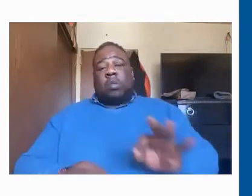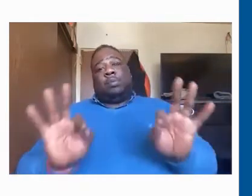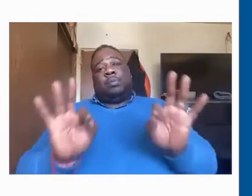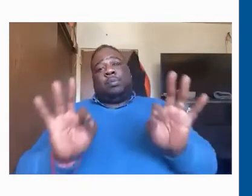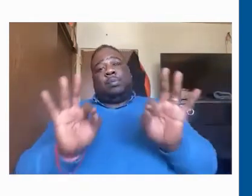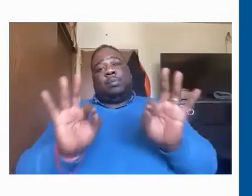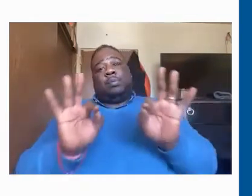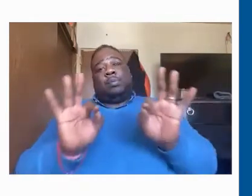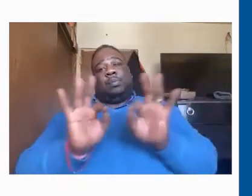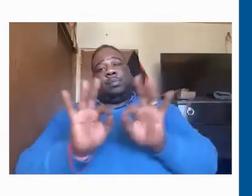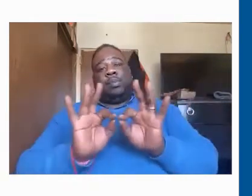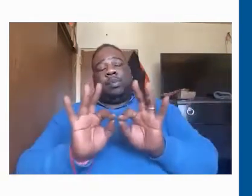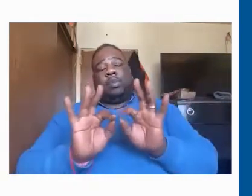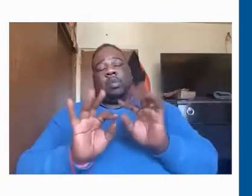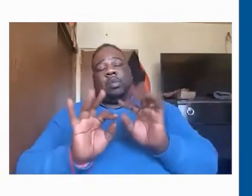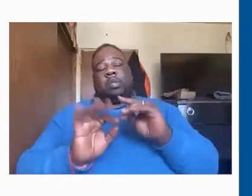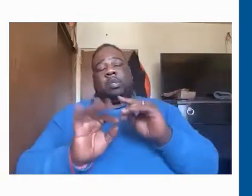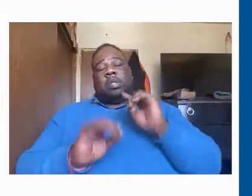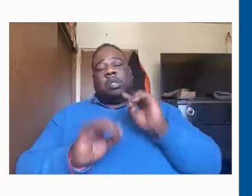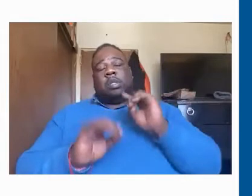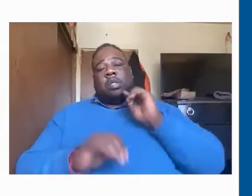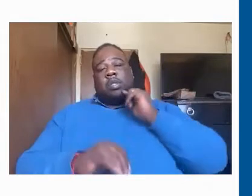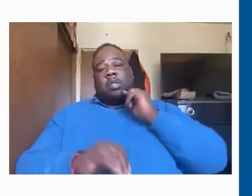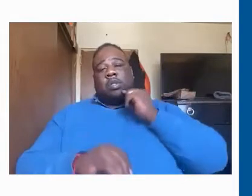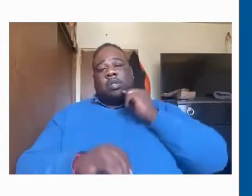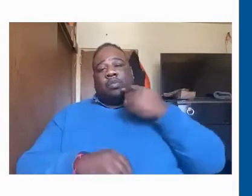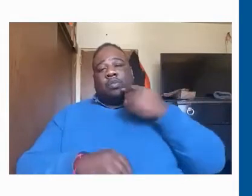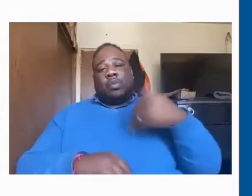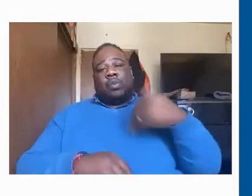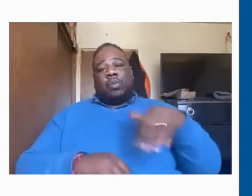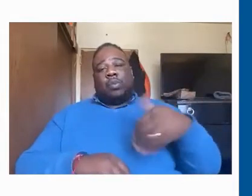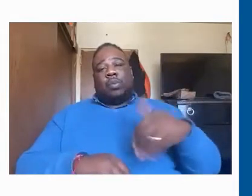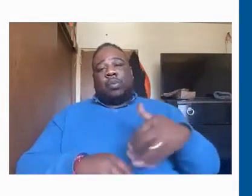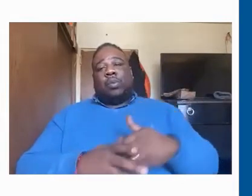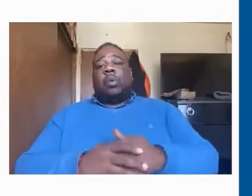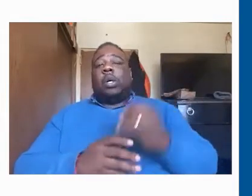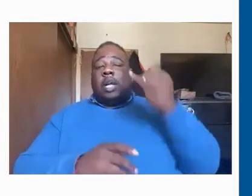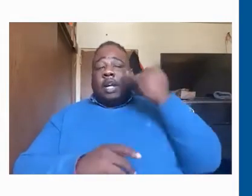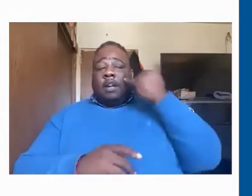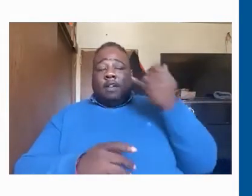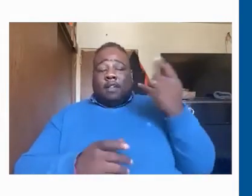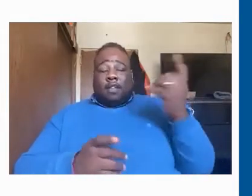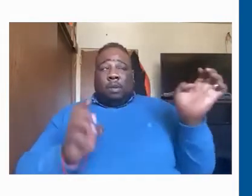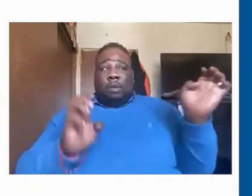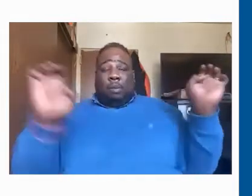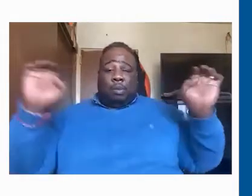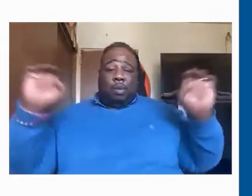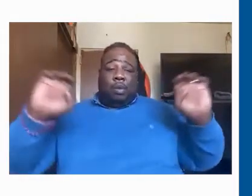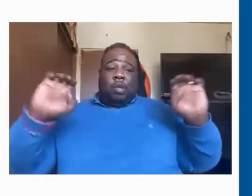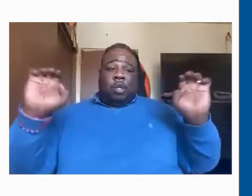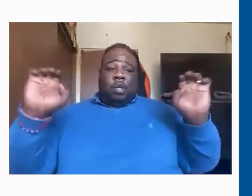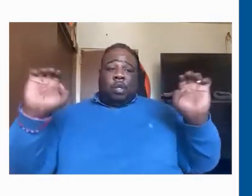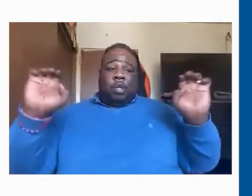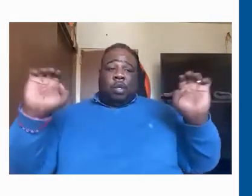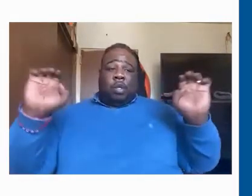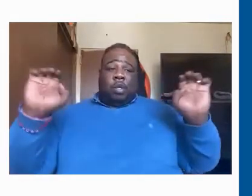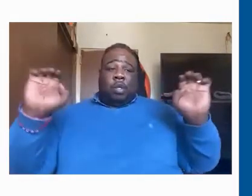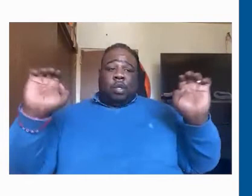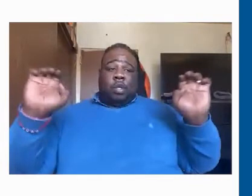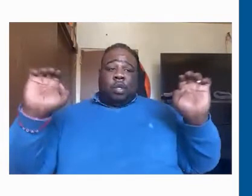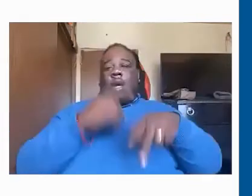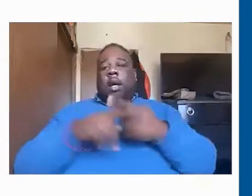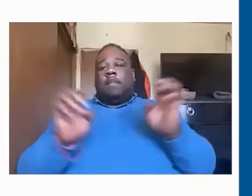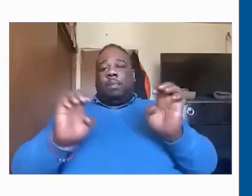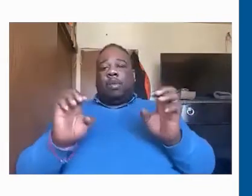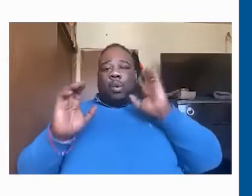forbid, if there was an emergency, COVID-19 and other emergencies, there would be a couple emergencies going on at the same time. So that is why.